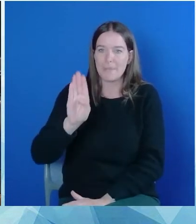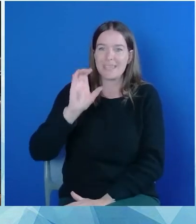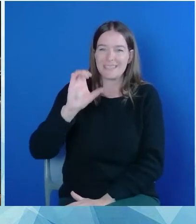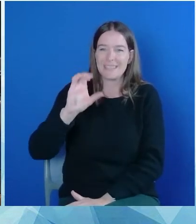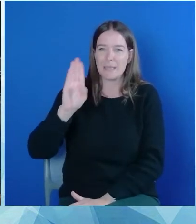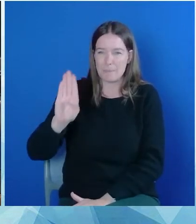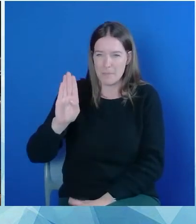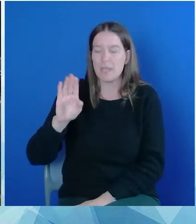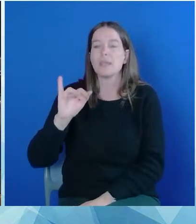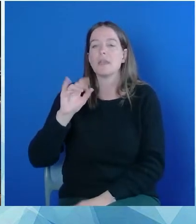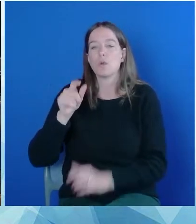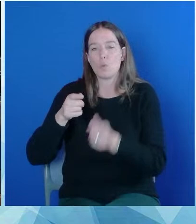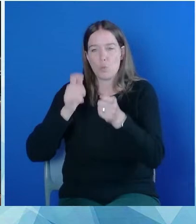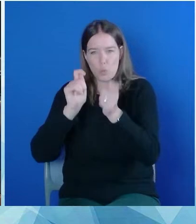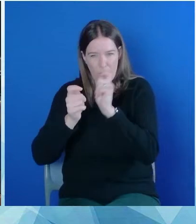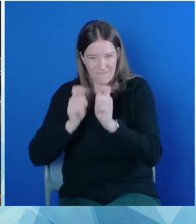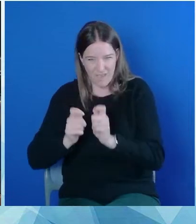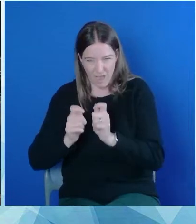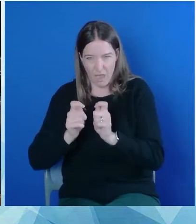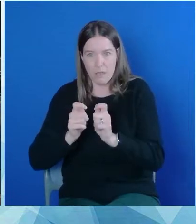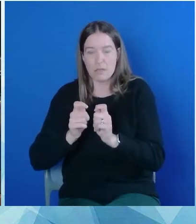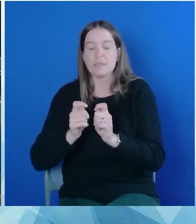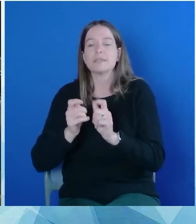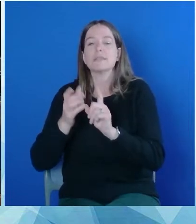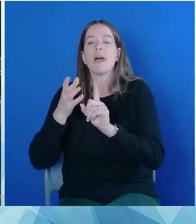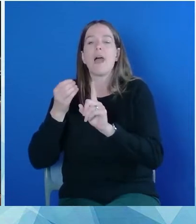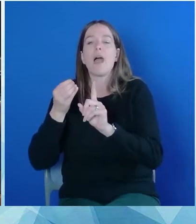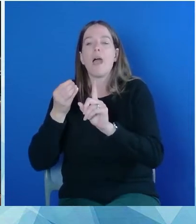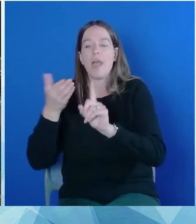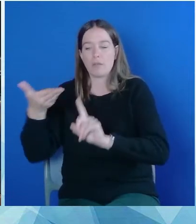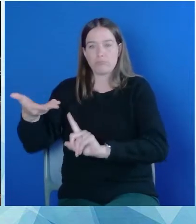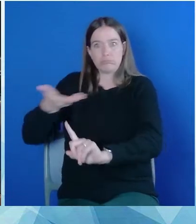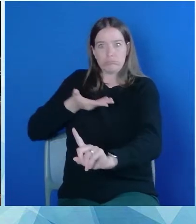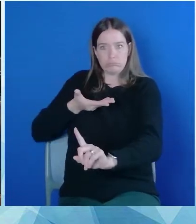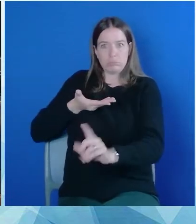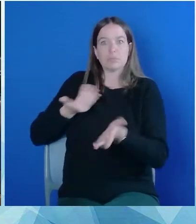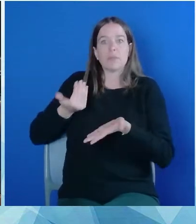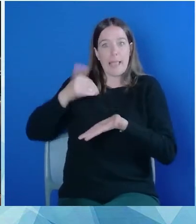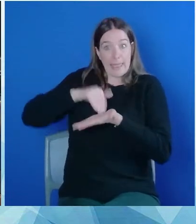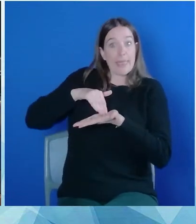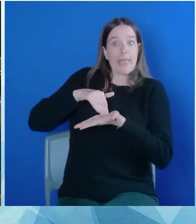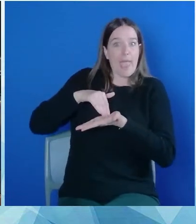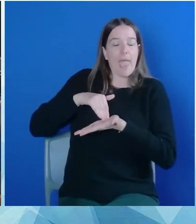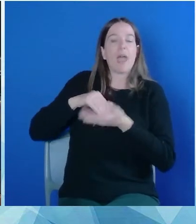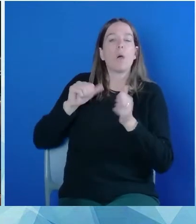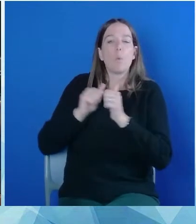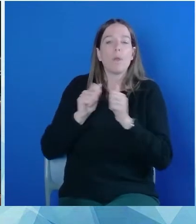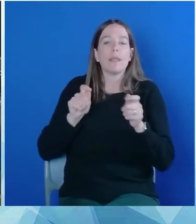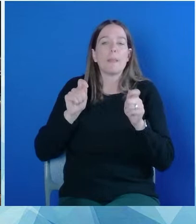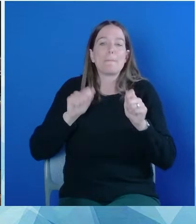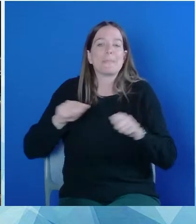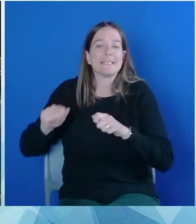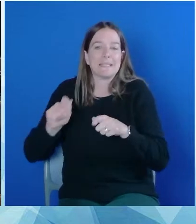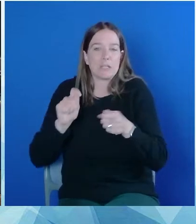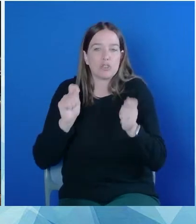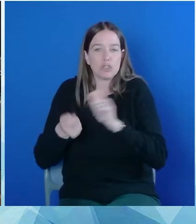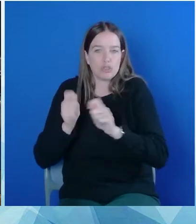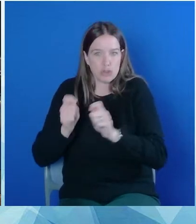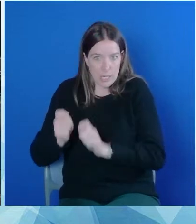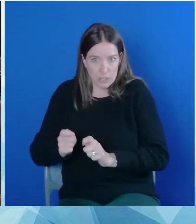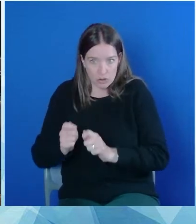revised and brought before the board again with potential changes.